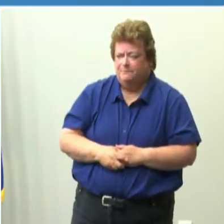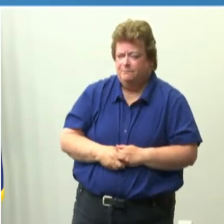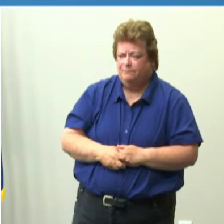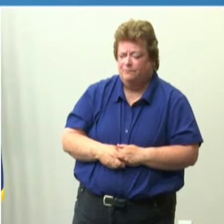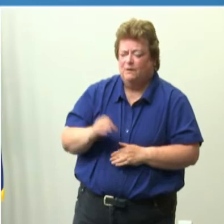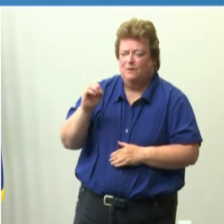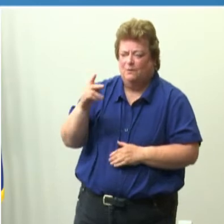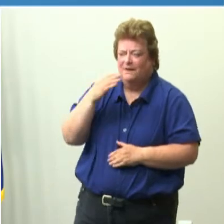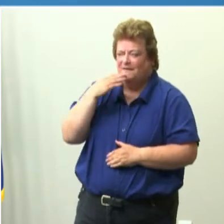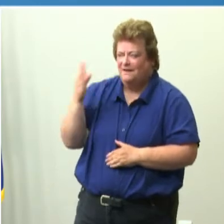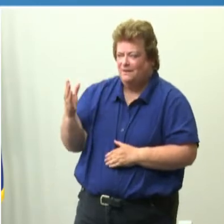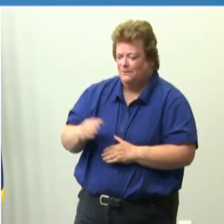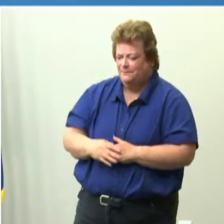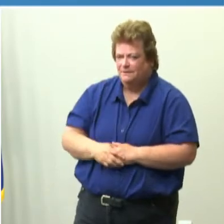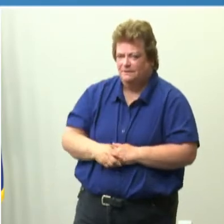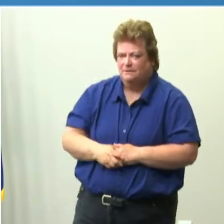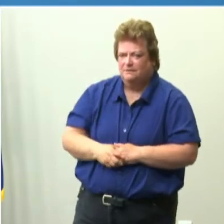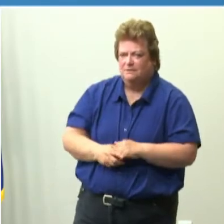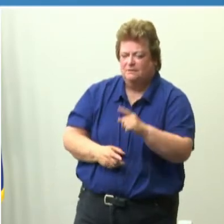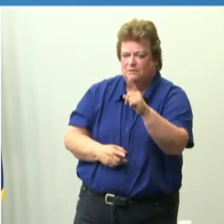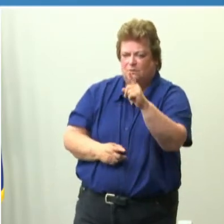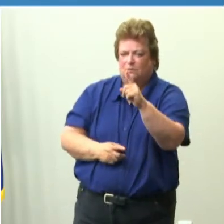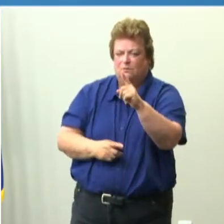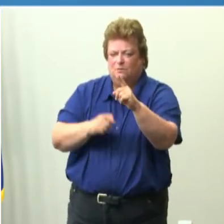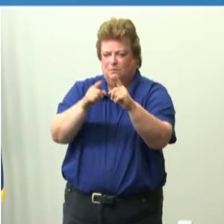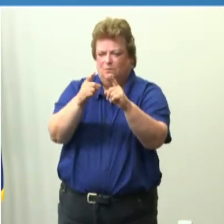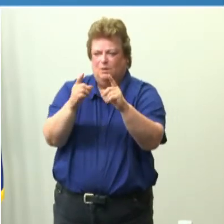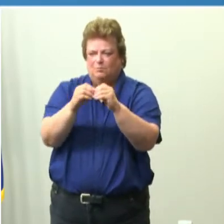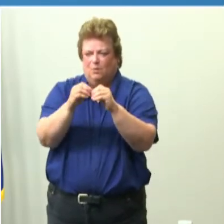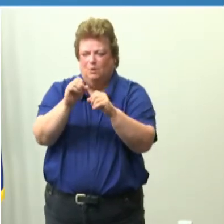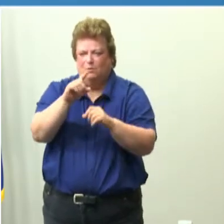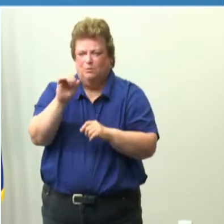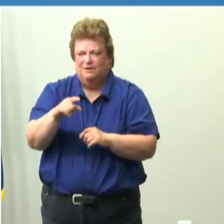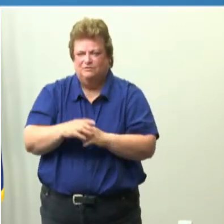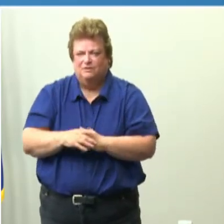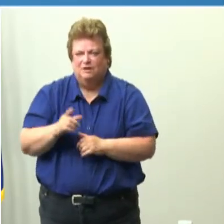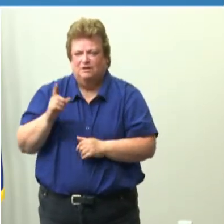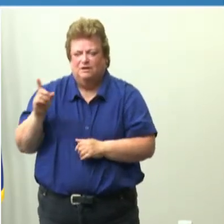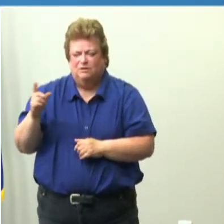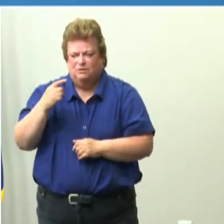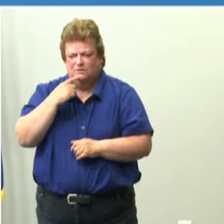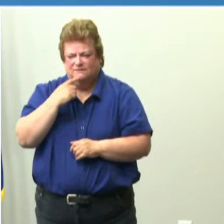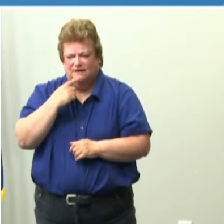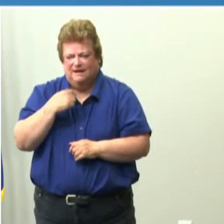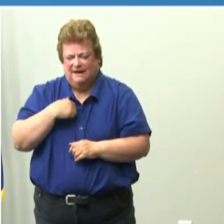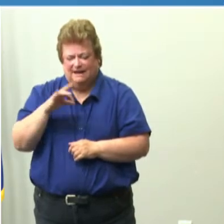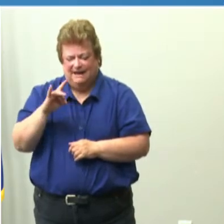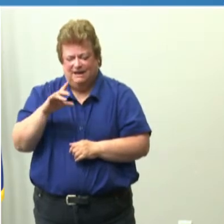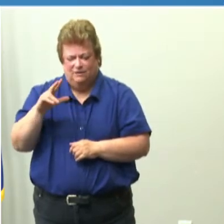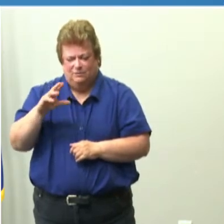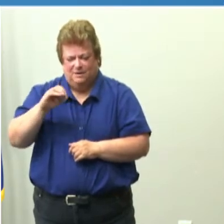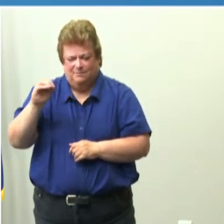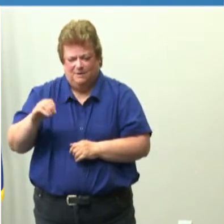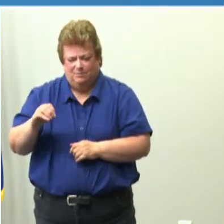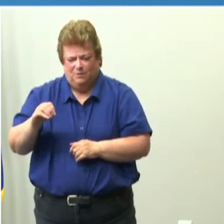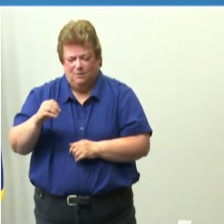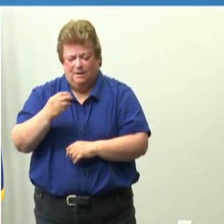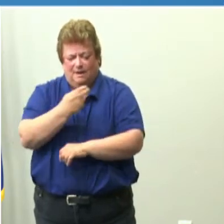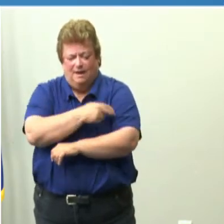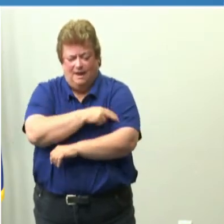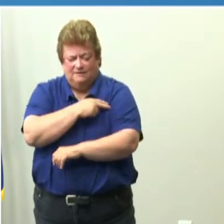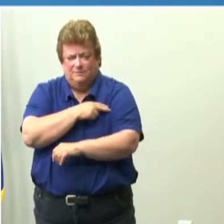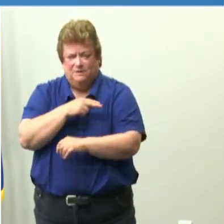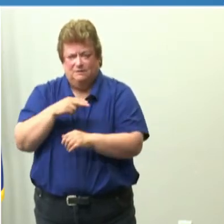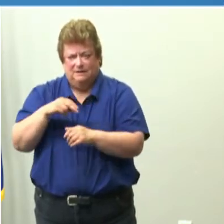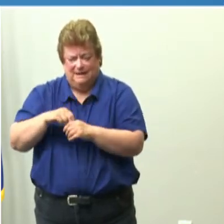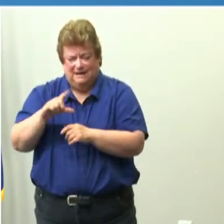Okay, thanks. I just have one follow-up question. You said that there was currently 83 people hospitalized in Lancaster County.